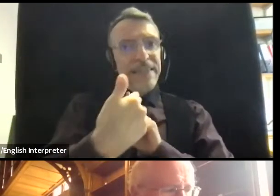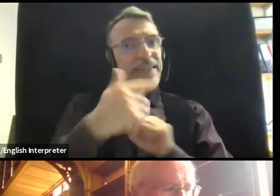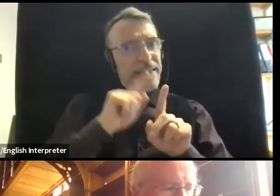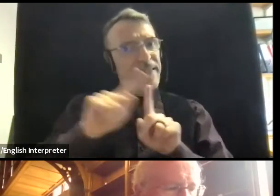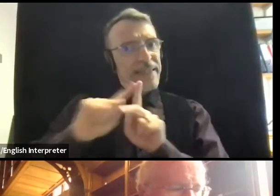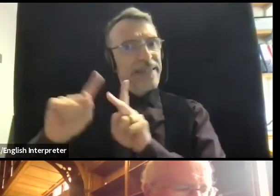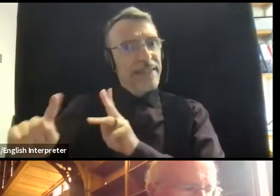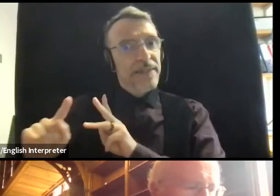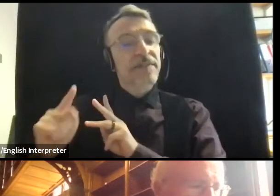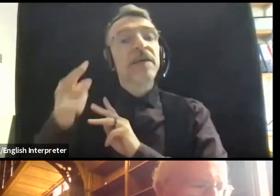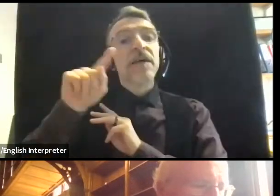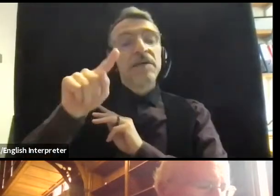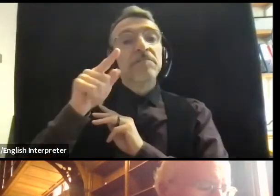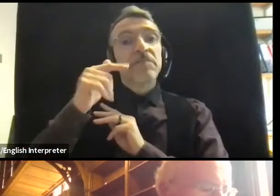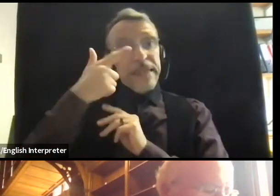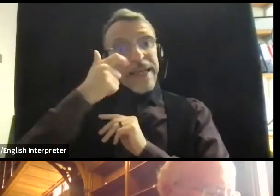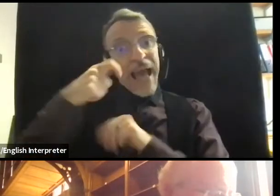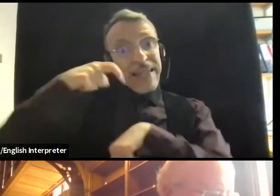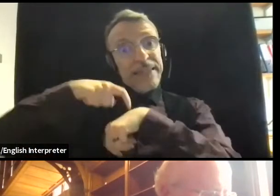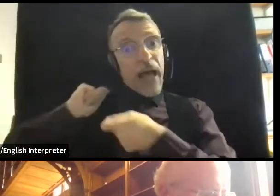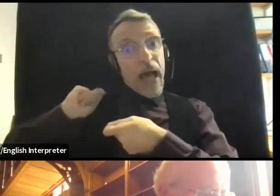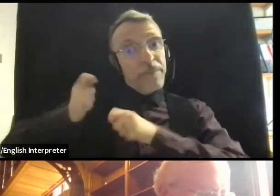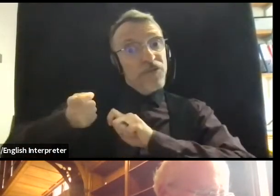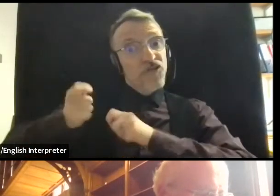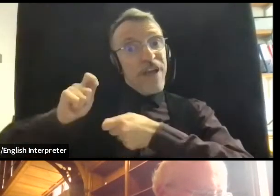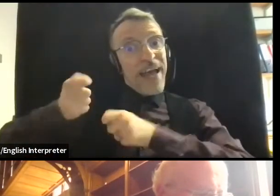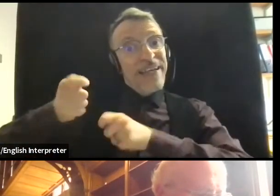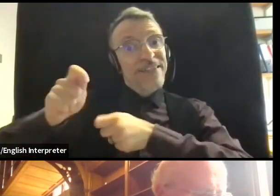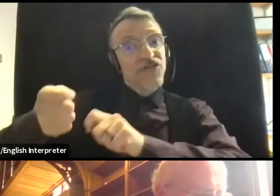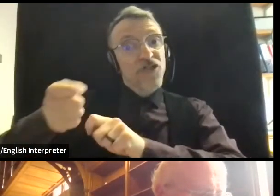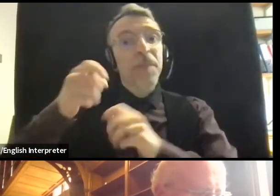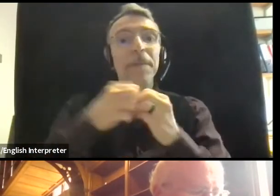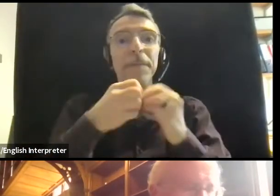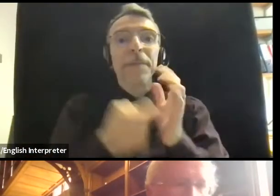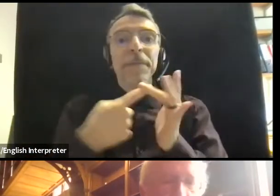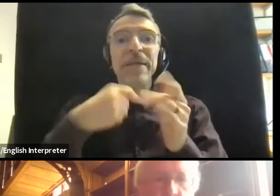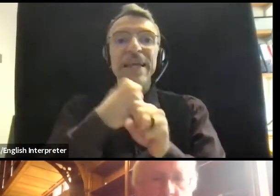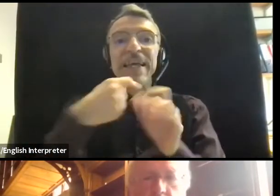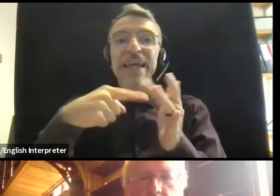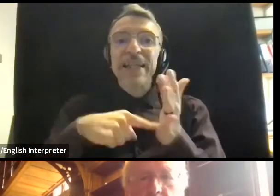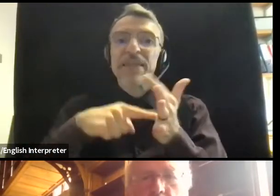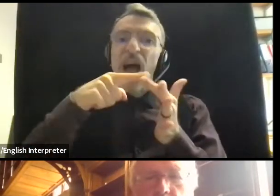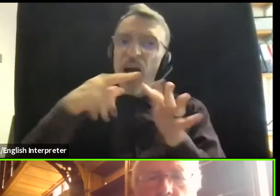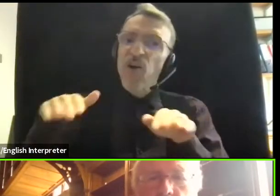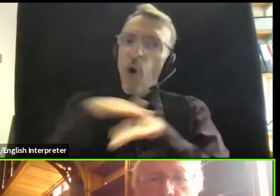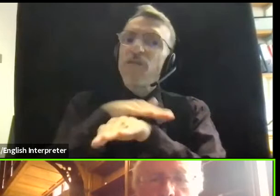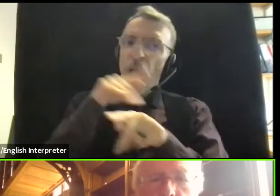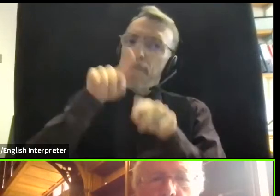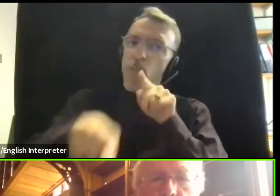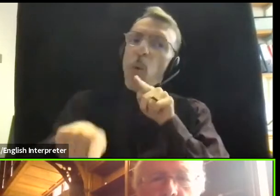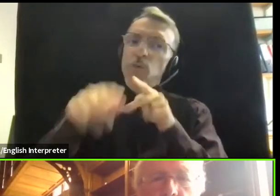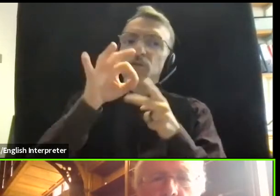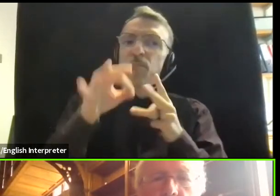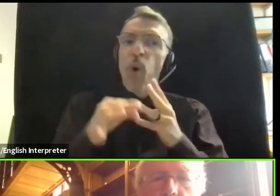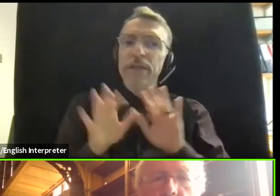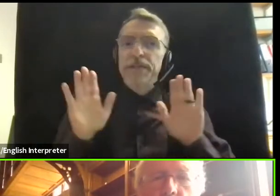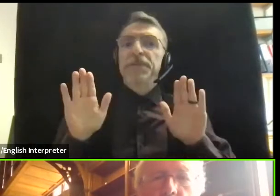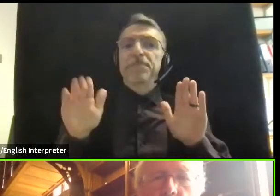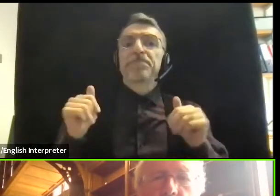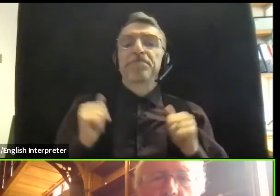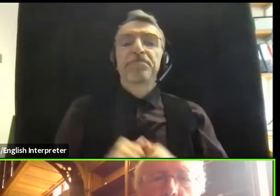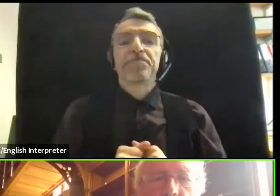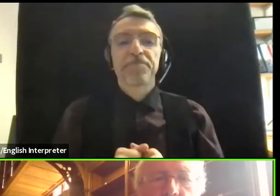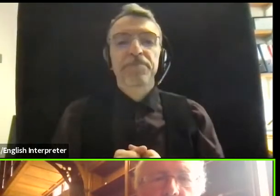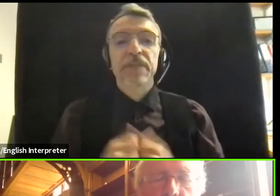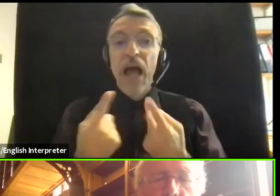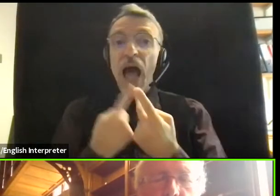may change over time as well. But I think Brigitta covered most of the main points there. Okay. Any